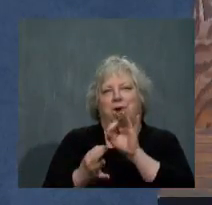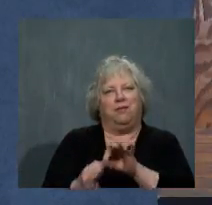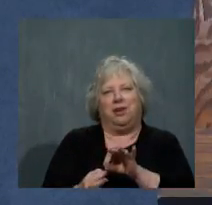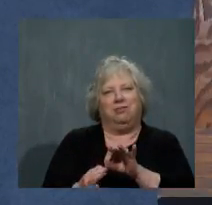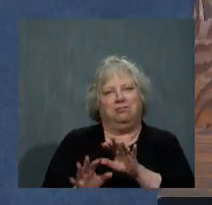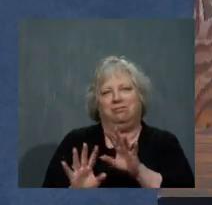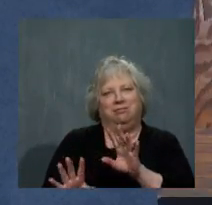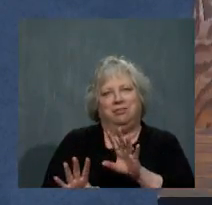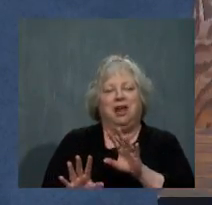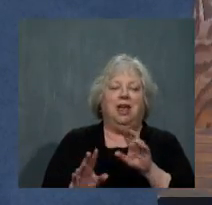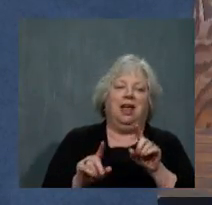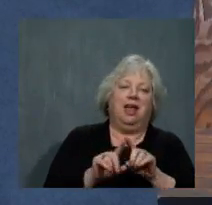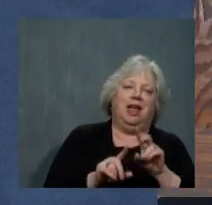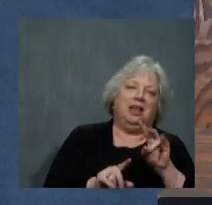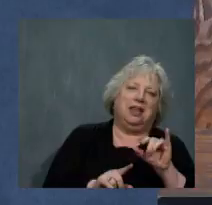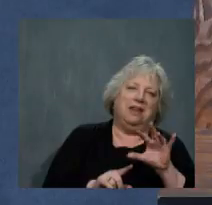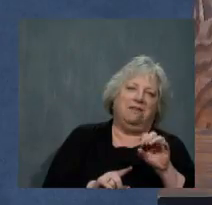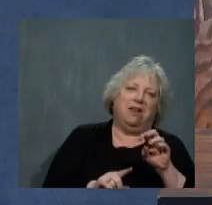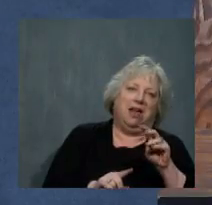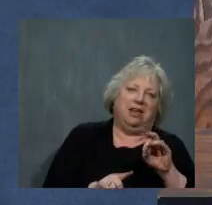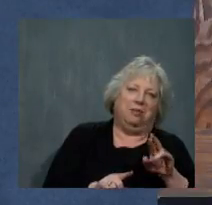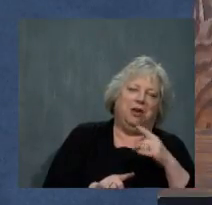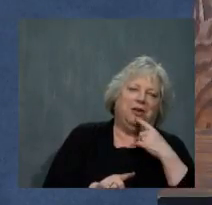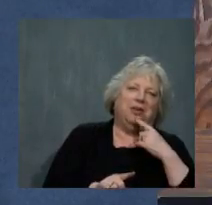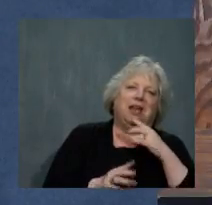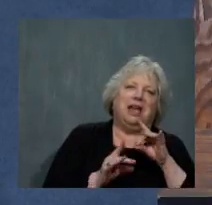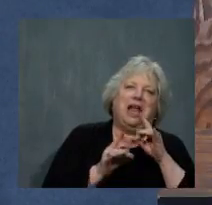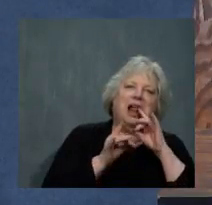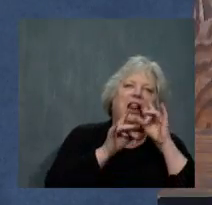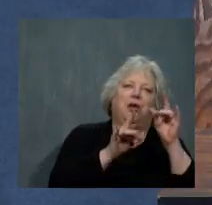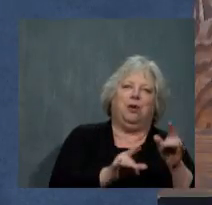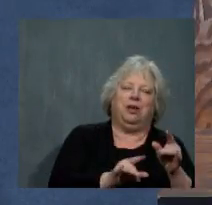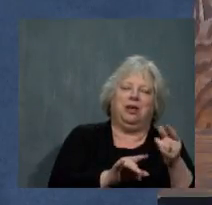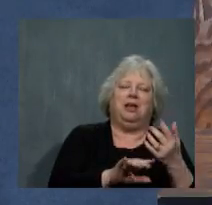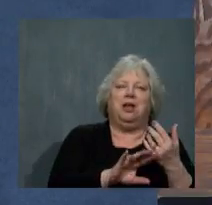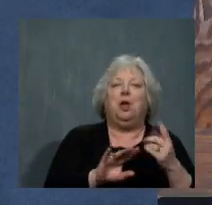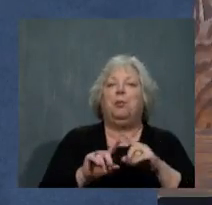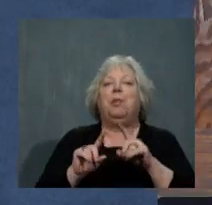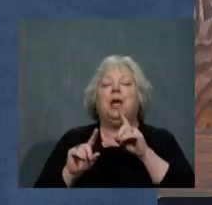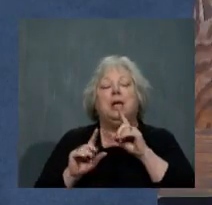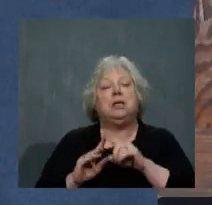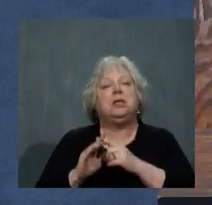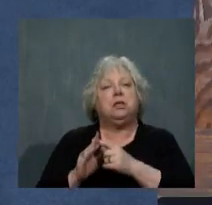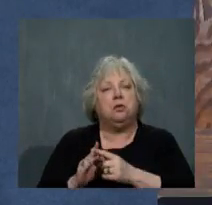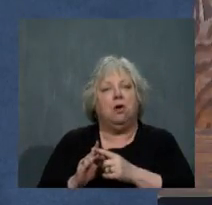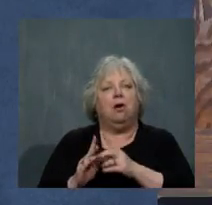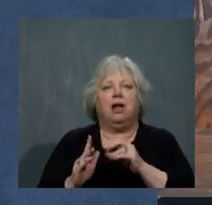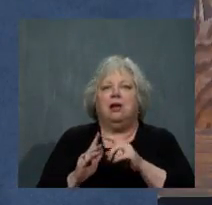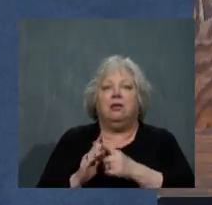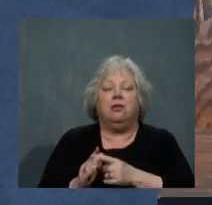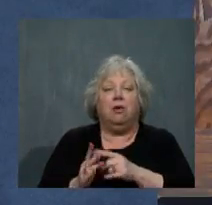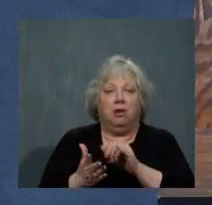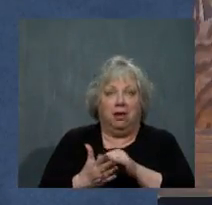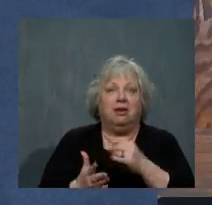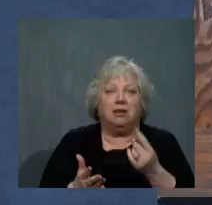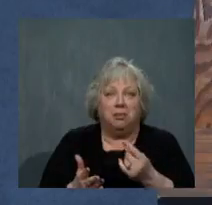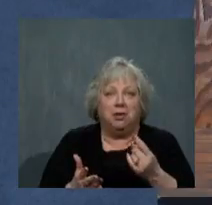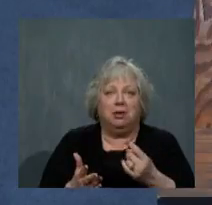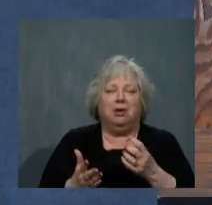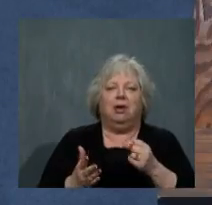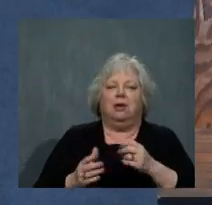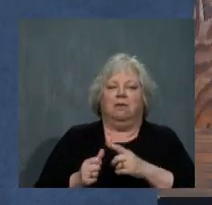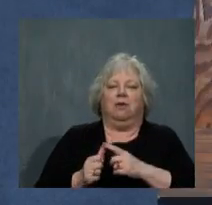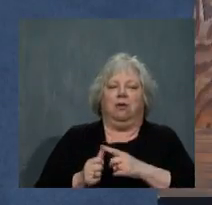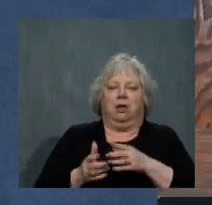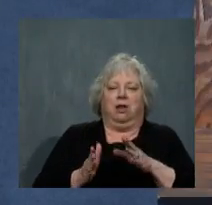as Vice Mayor said so eloquently the other day at our meeting, it is a start, and a start is something. So first off,